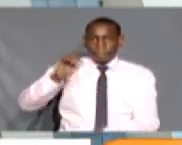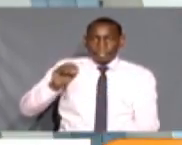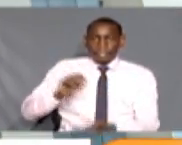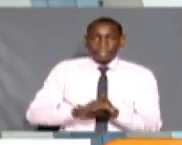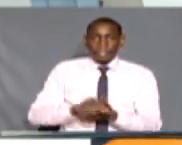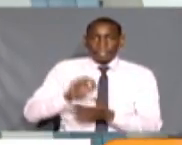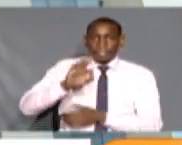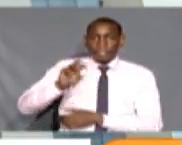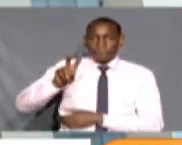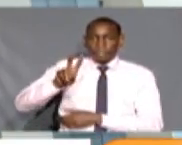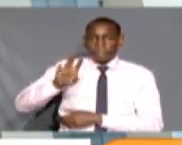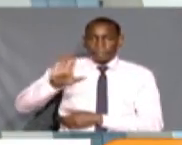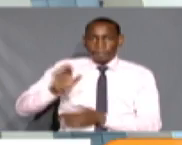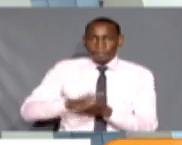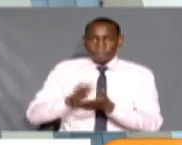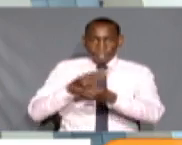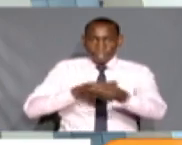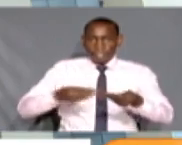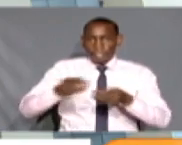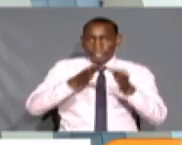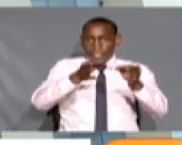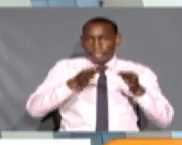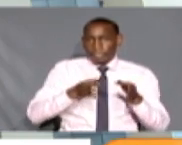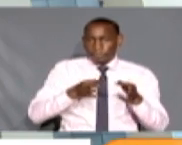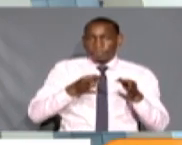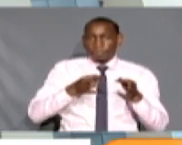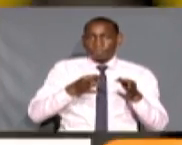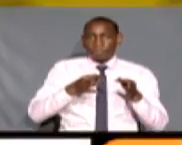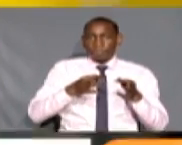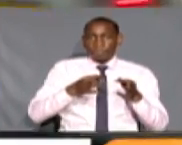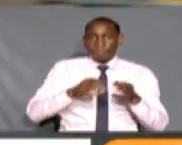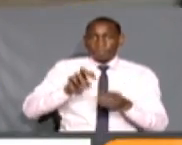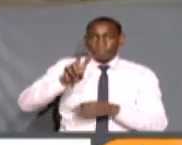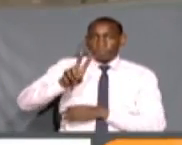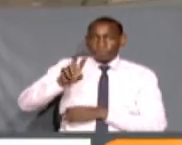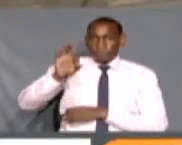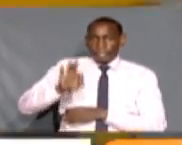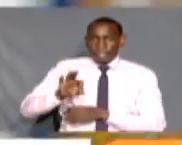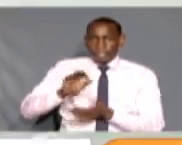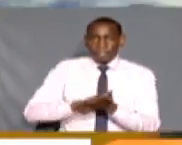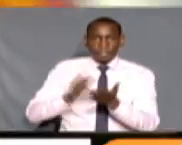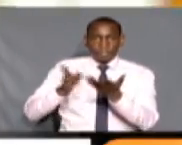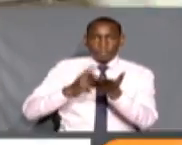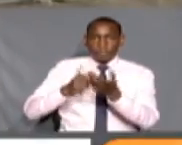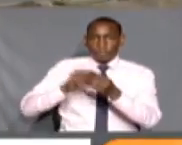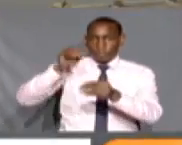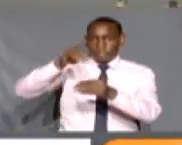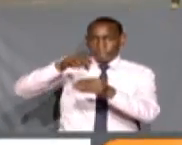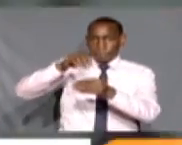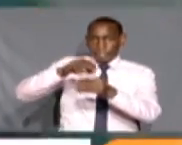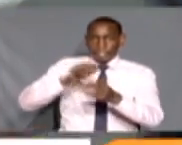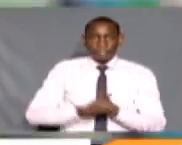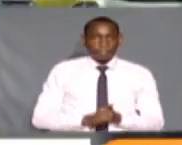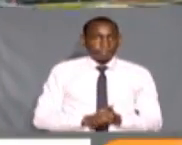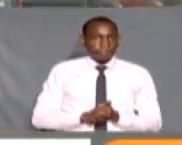billion shillings, with transactional accounts making up two-thirds of the total deposits.